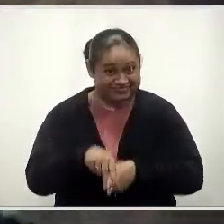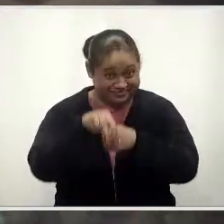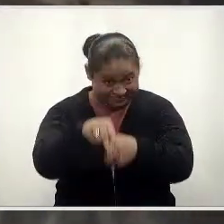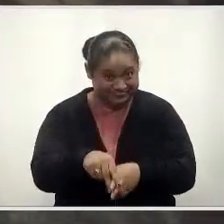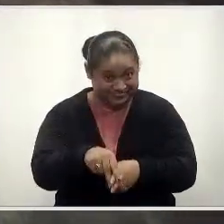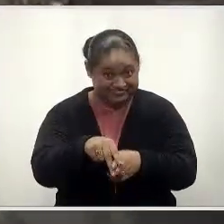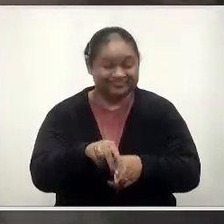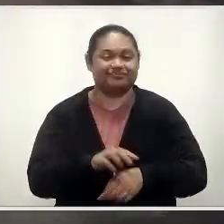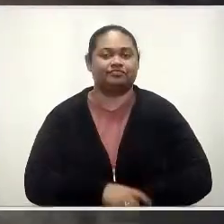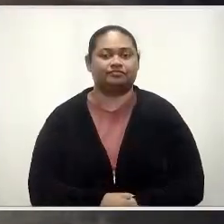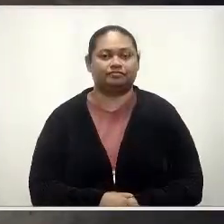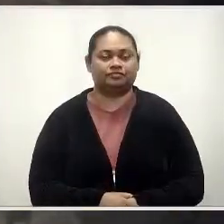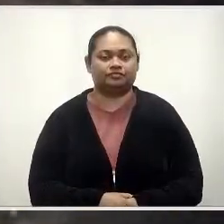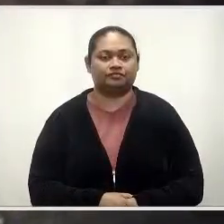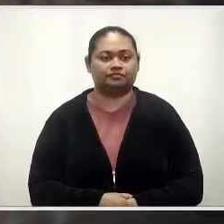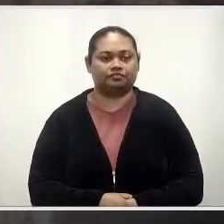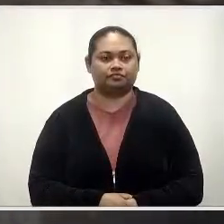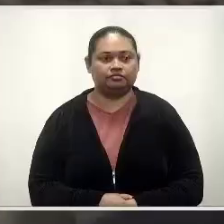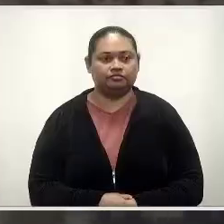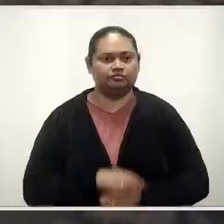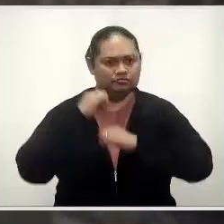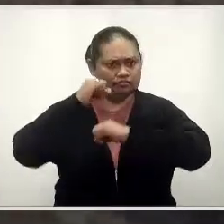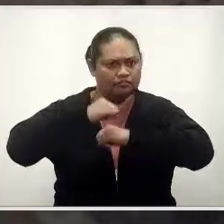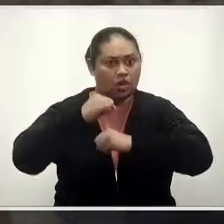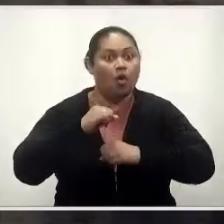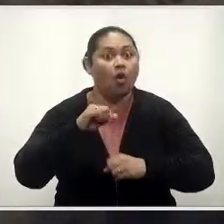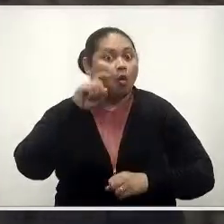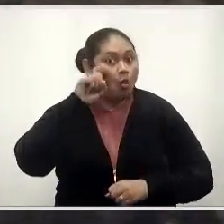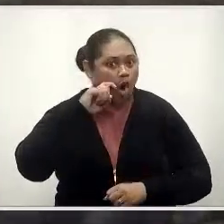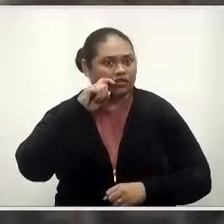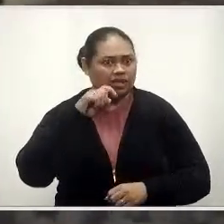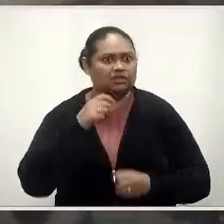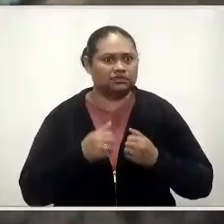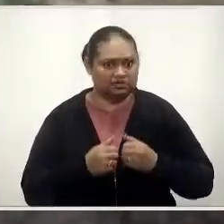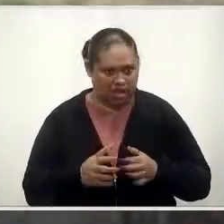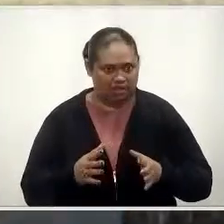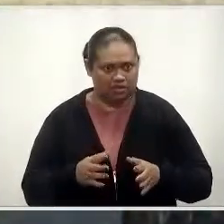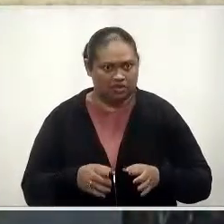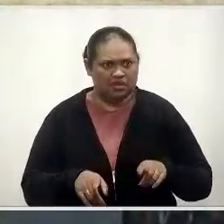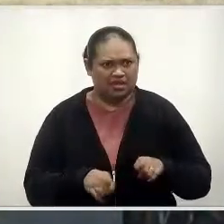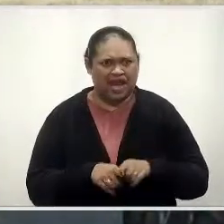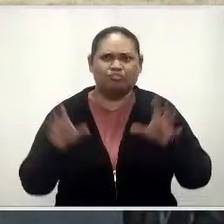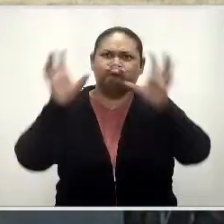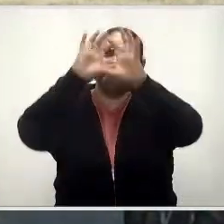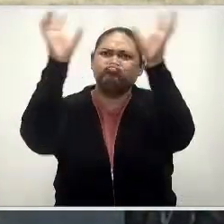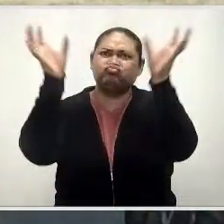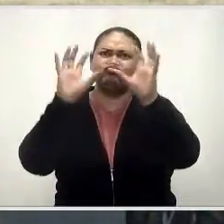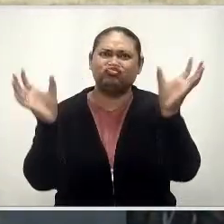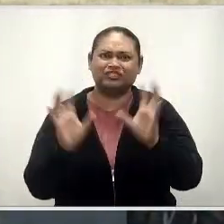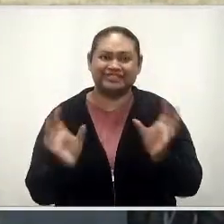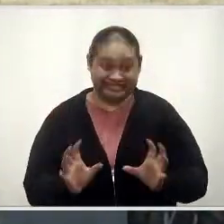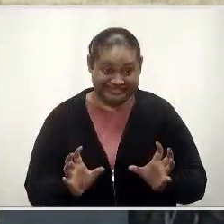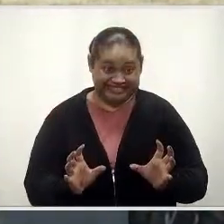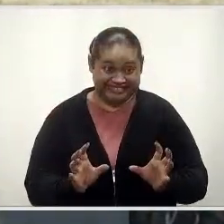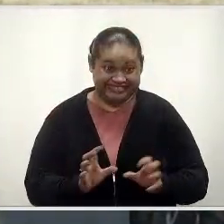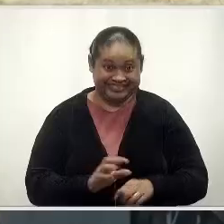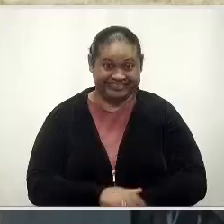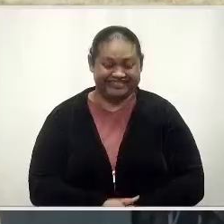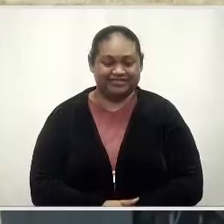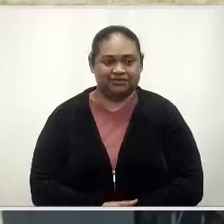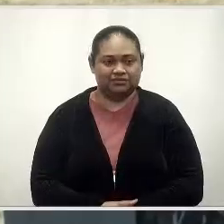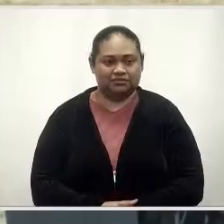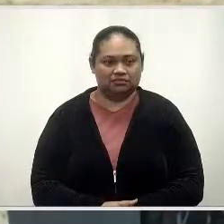then water came gradually. That was a beach right through, there were bushes and things. And